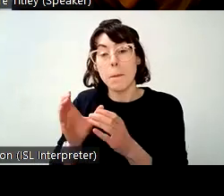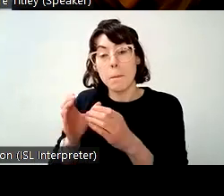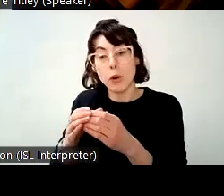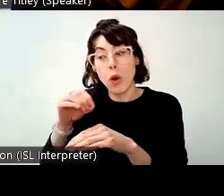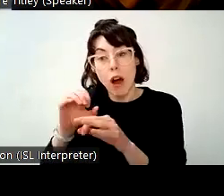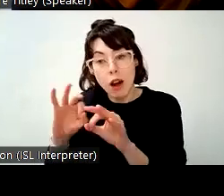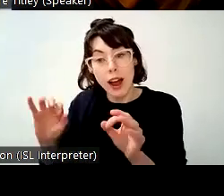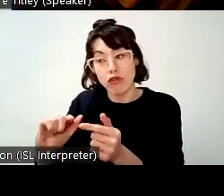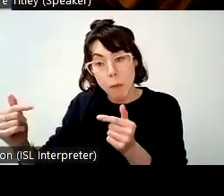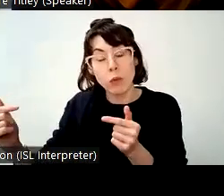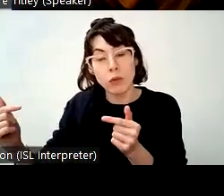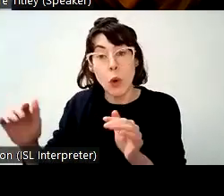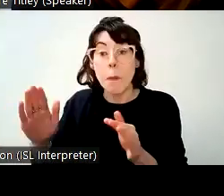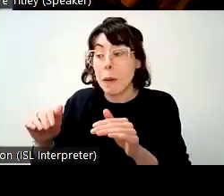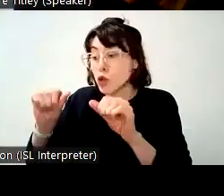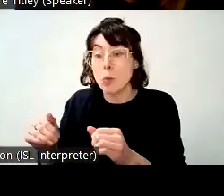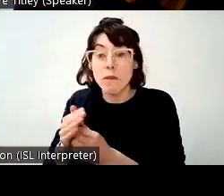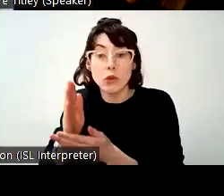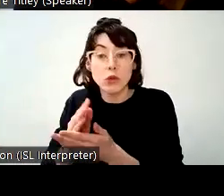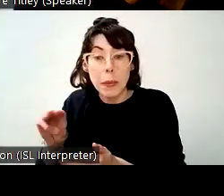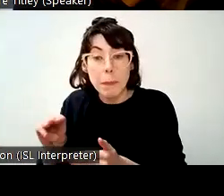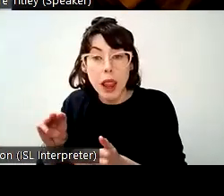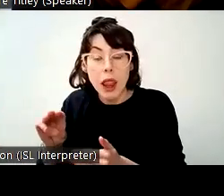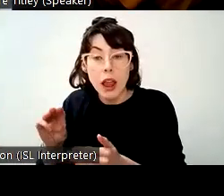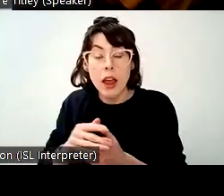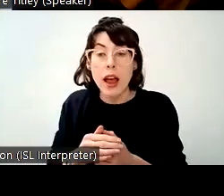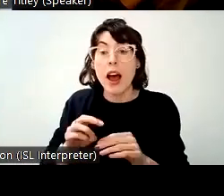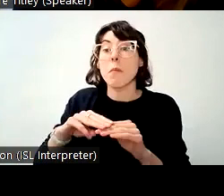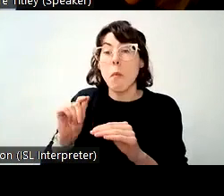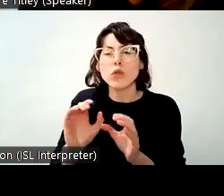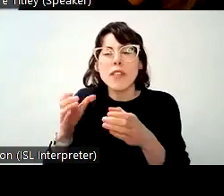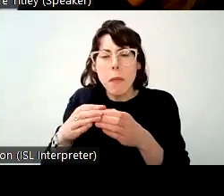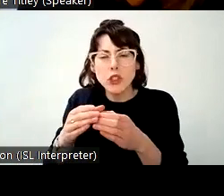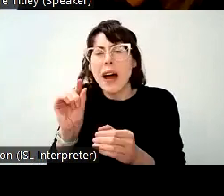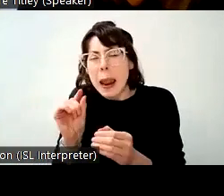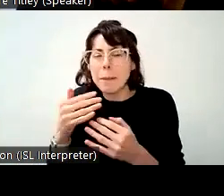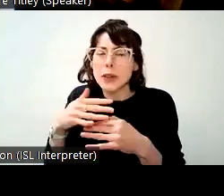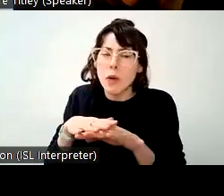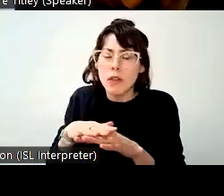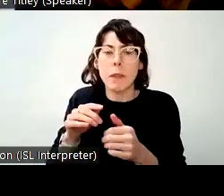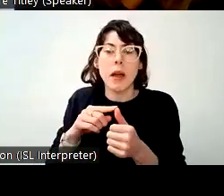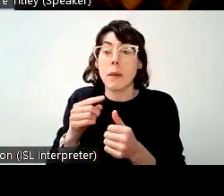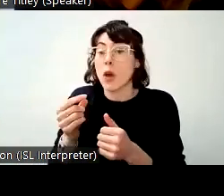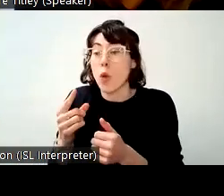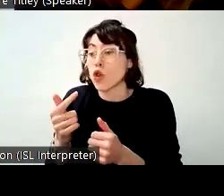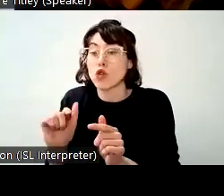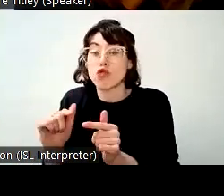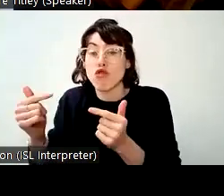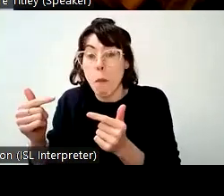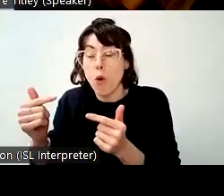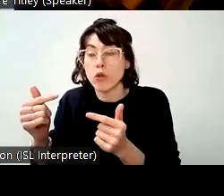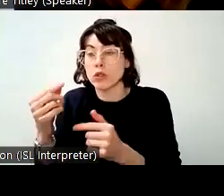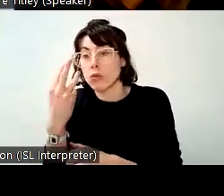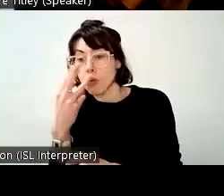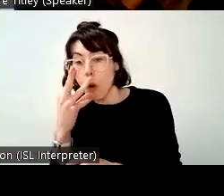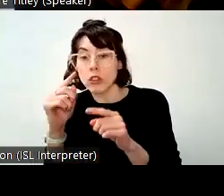of the modules then have some sort of hybrid component to it as well. So there might be 1 or 2 lectures online, and then you might come on campus